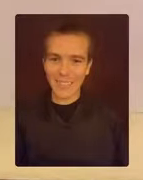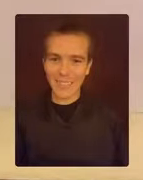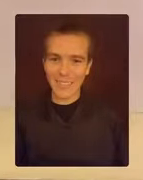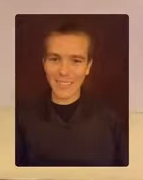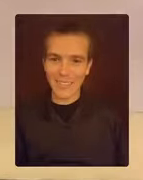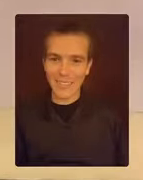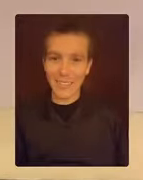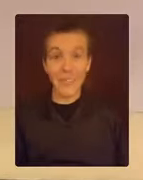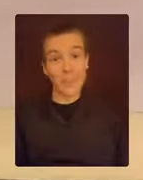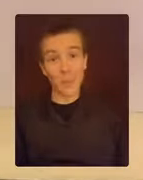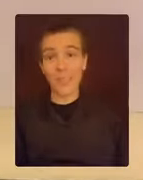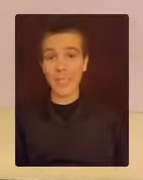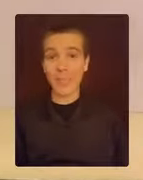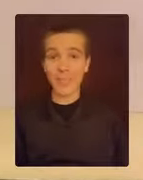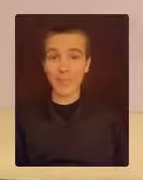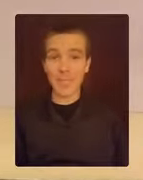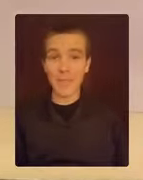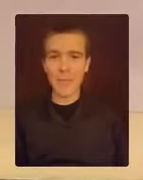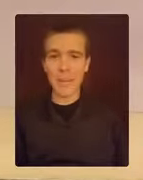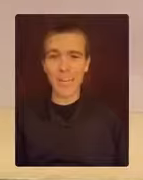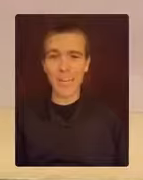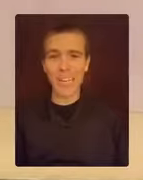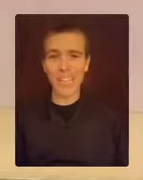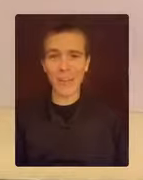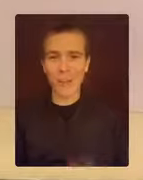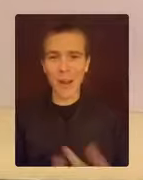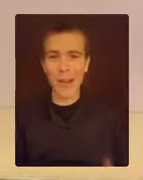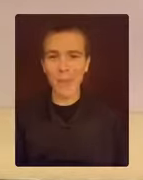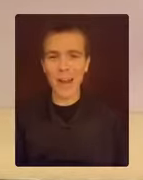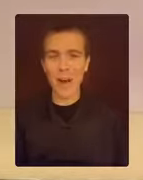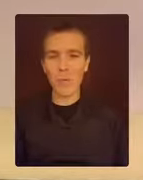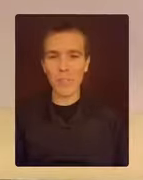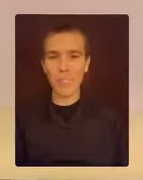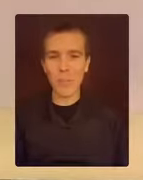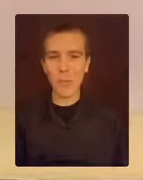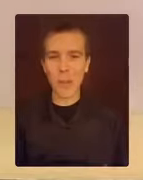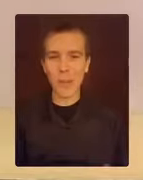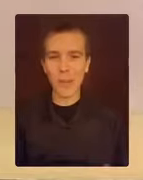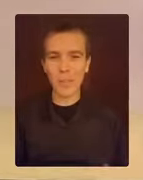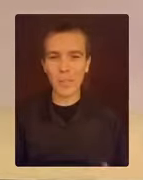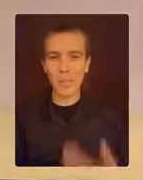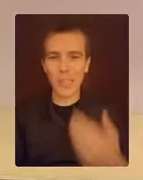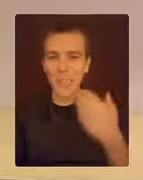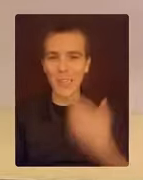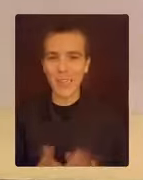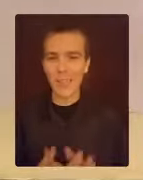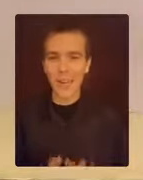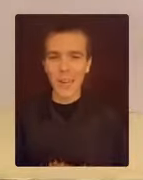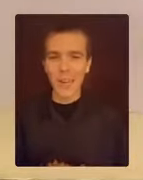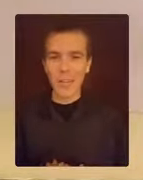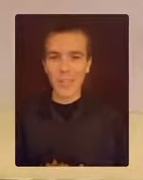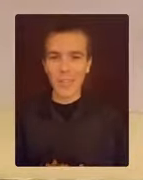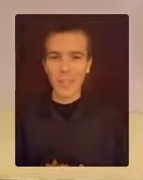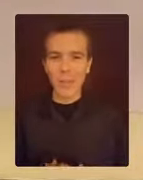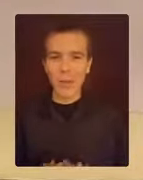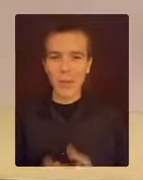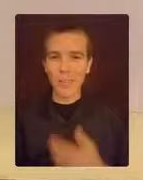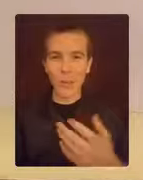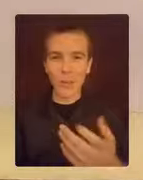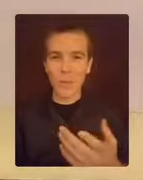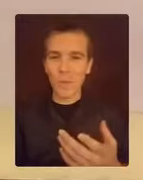say. That's what they say. I've never actually hit the ground. I always seem to wake up suddenly, 'cause